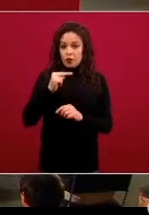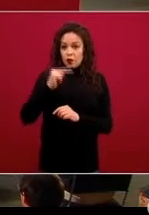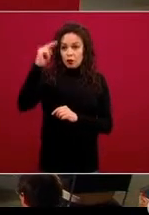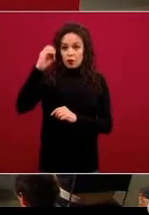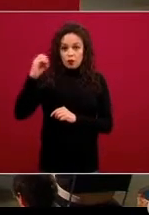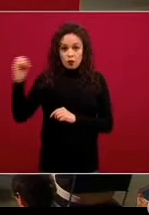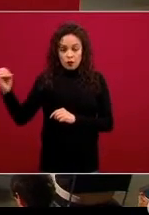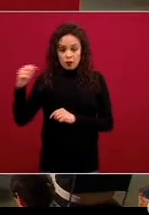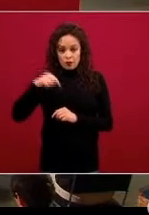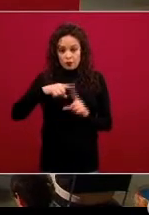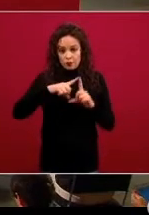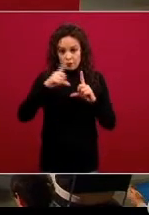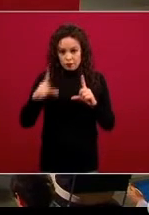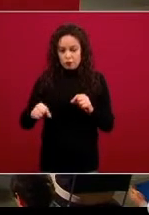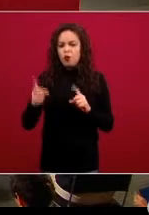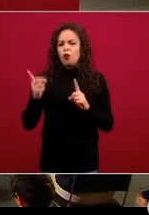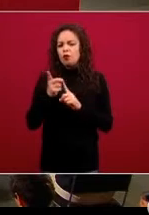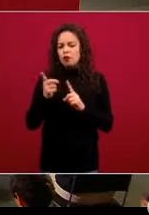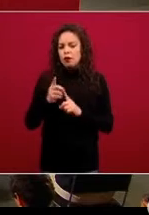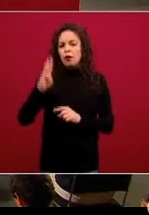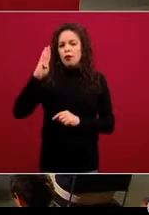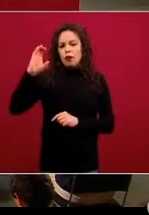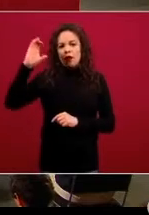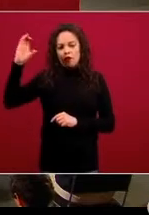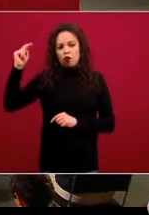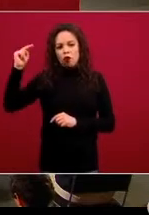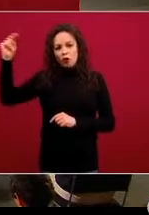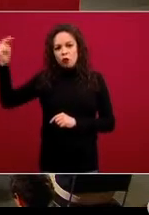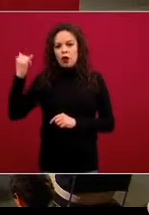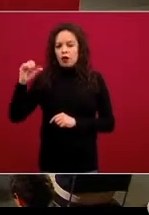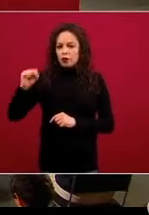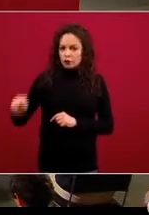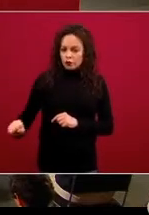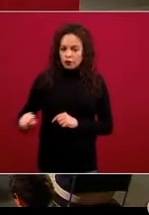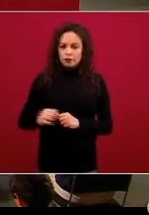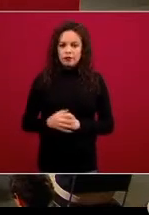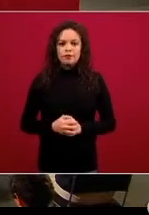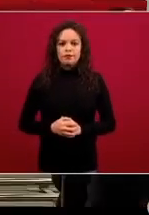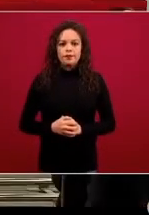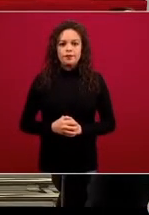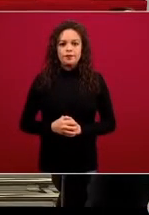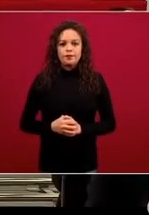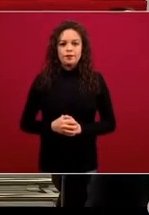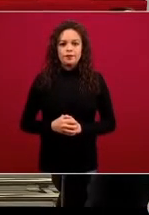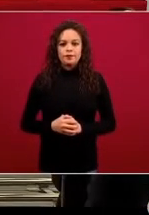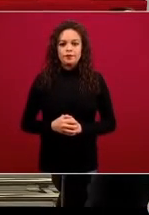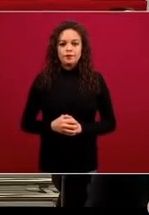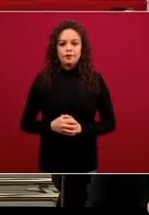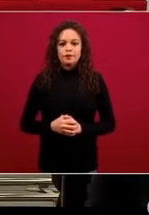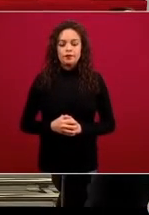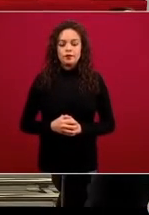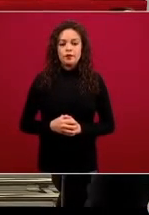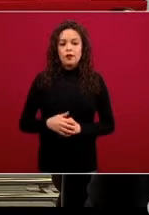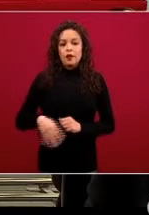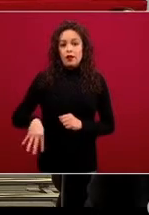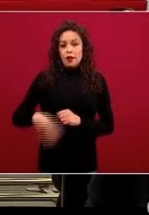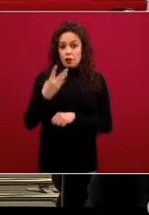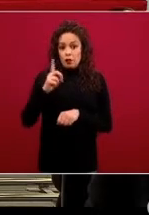the northwest region of the country, I'm talking about Baja California Norte, Baja California